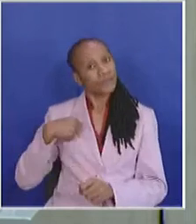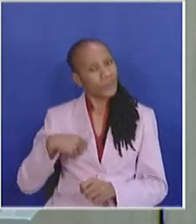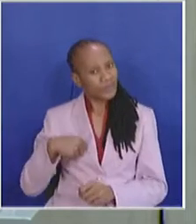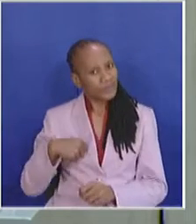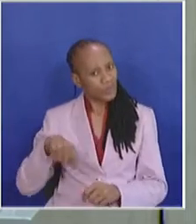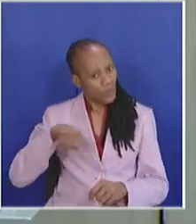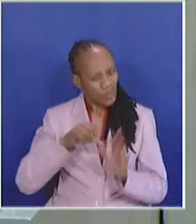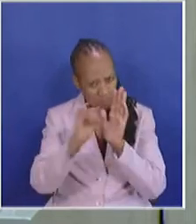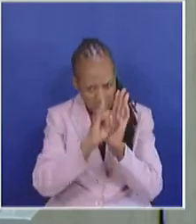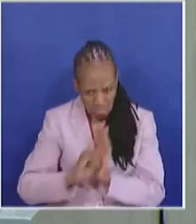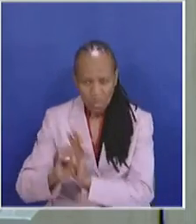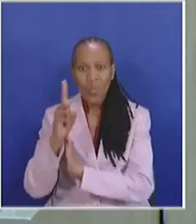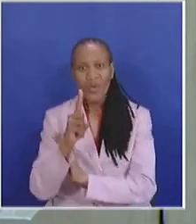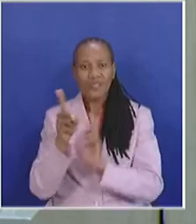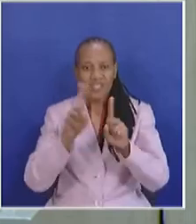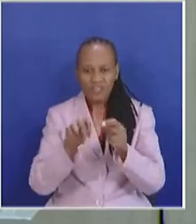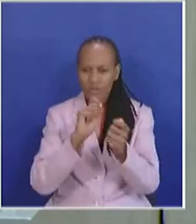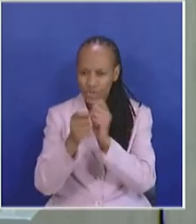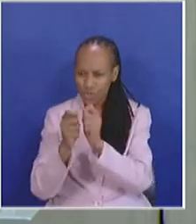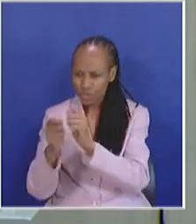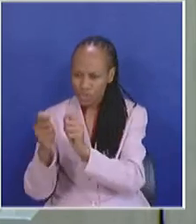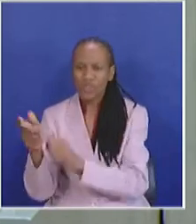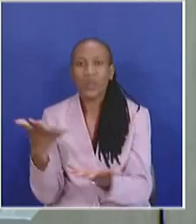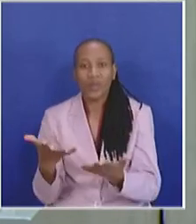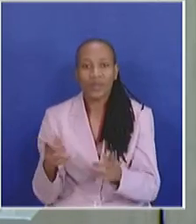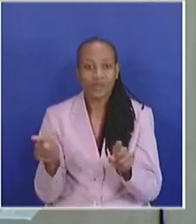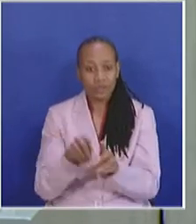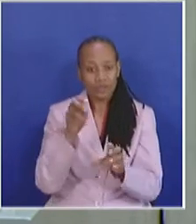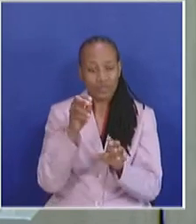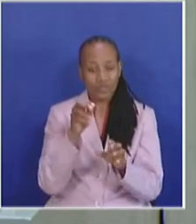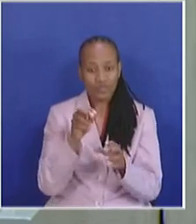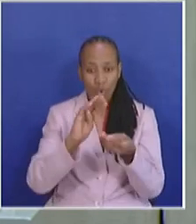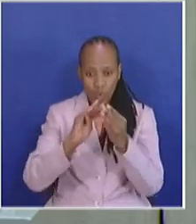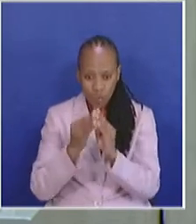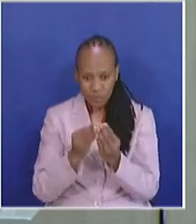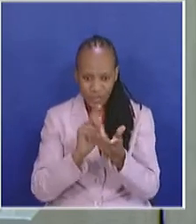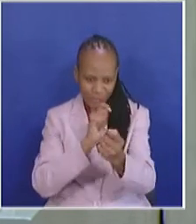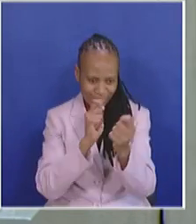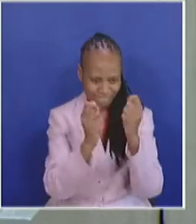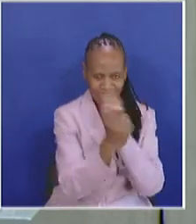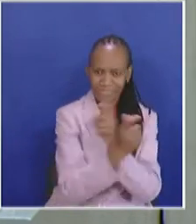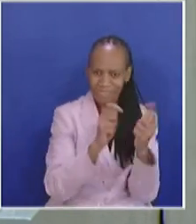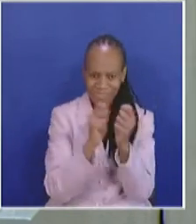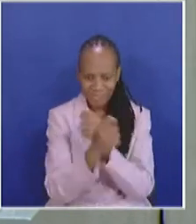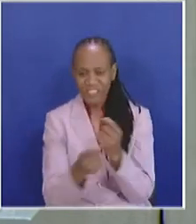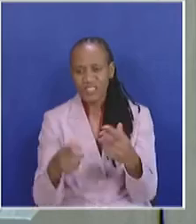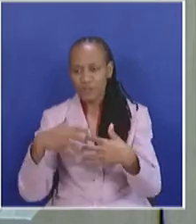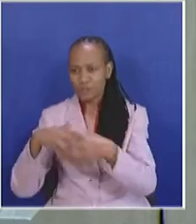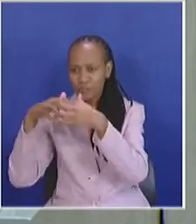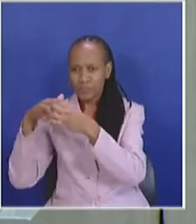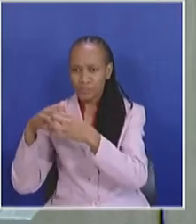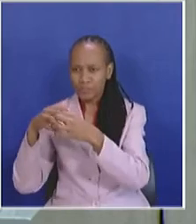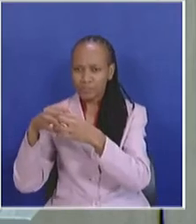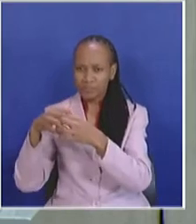we have identified other game changers, including the township economy revitalization, creation of new industries, of new